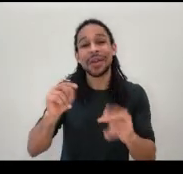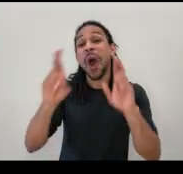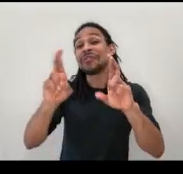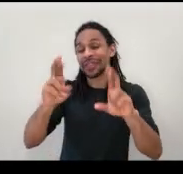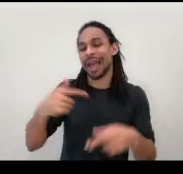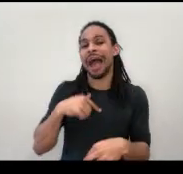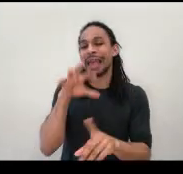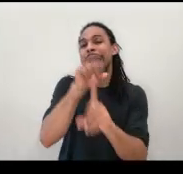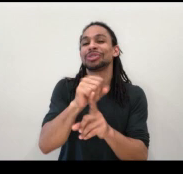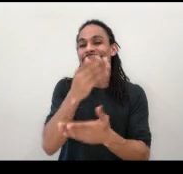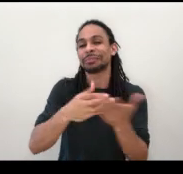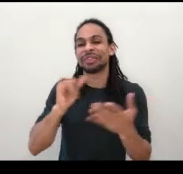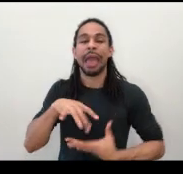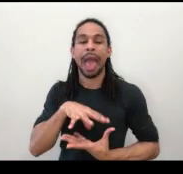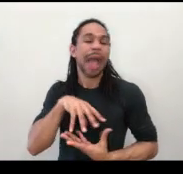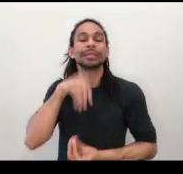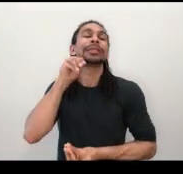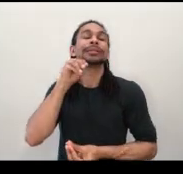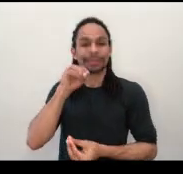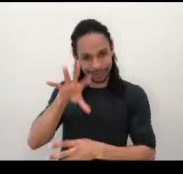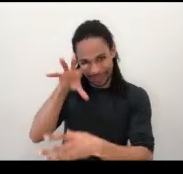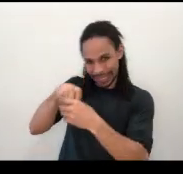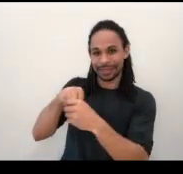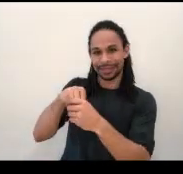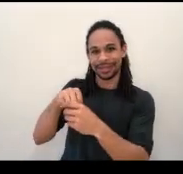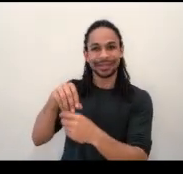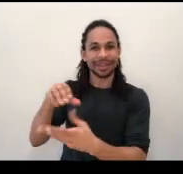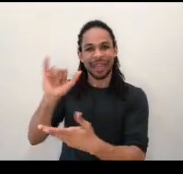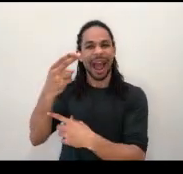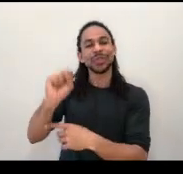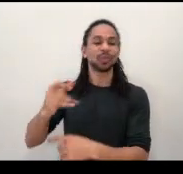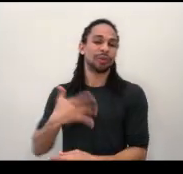I got some of the essence fused in there a little bit.